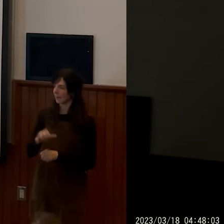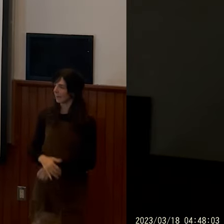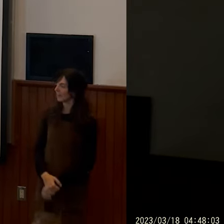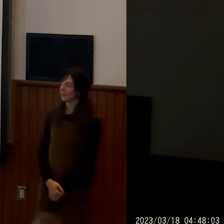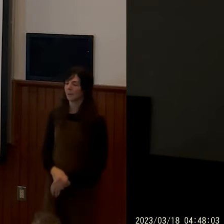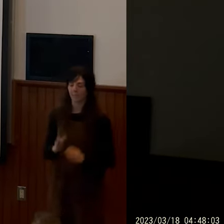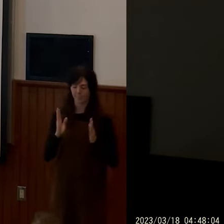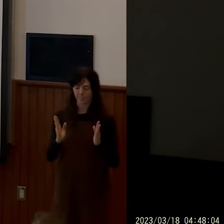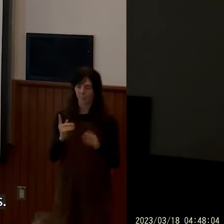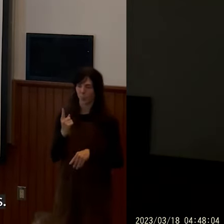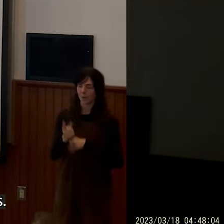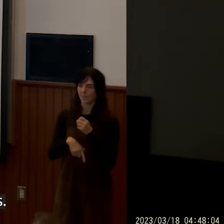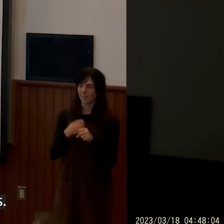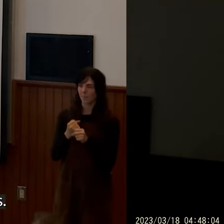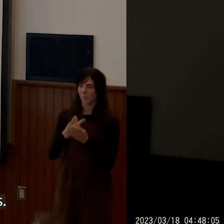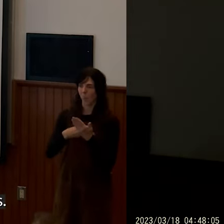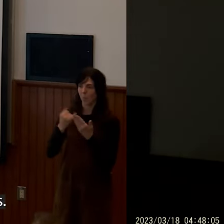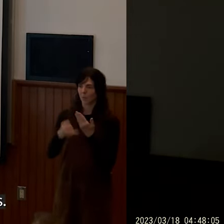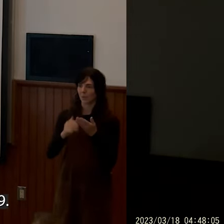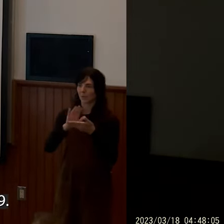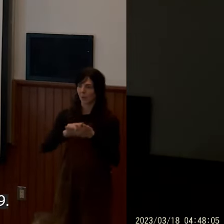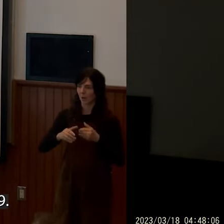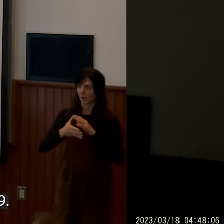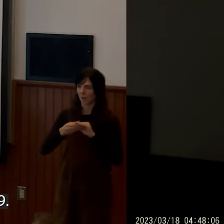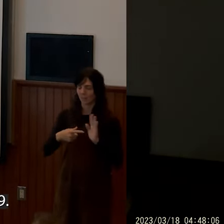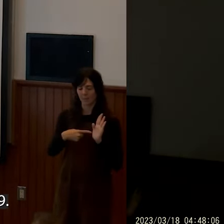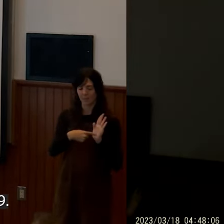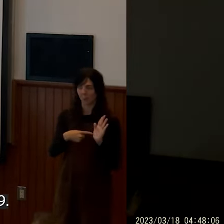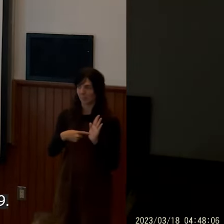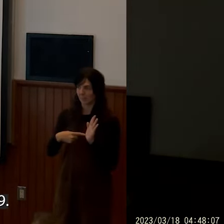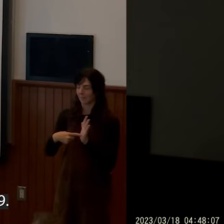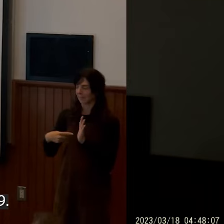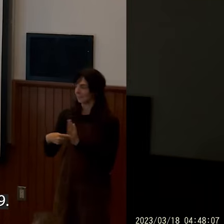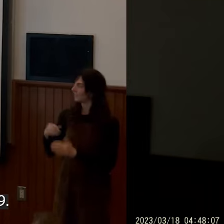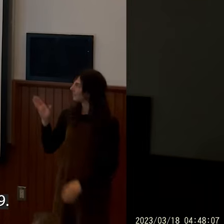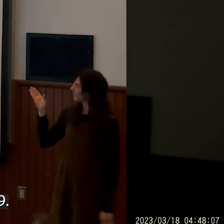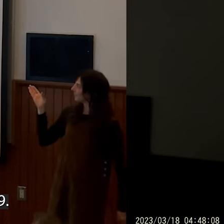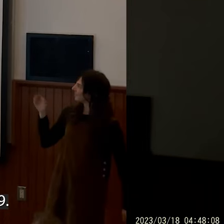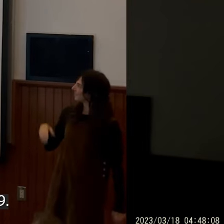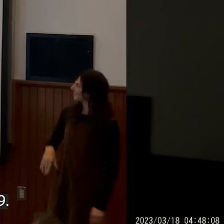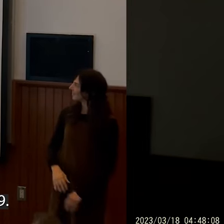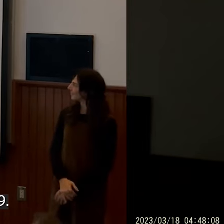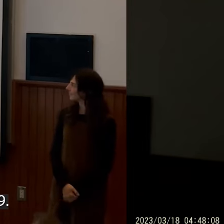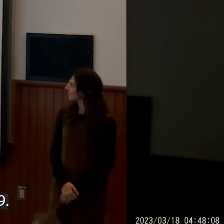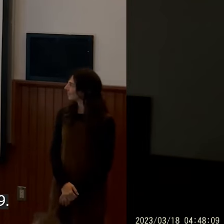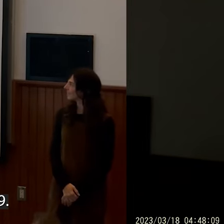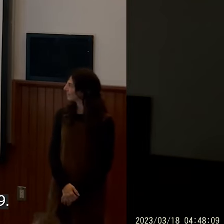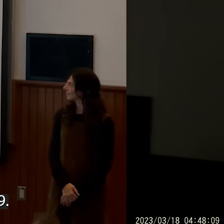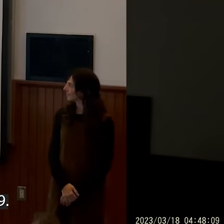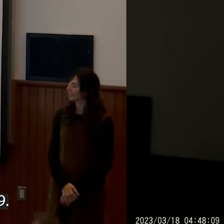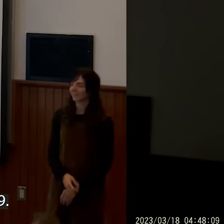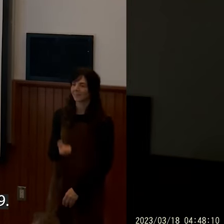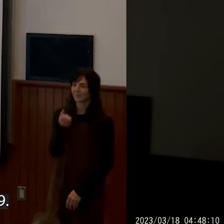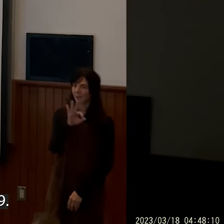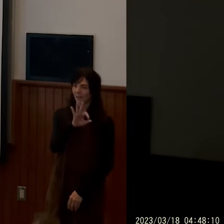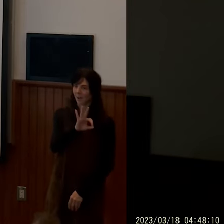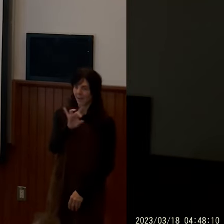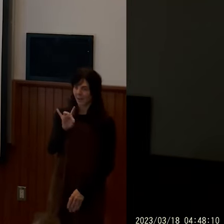1998-1999. It's set up as a one-year narrative project in installments, and so it's the, it lasts for 1 year, 98